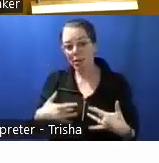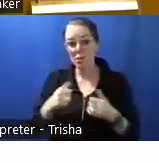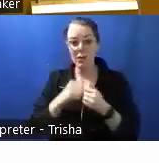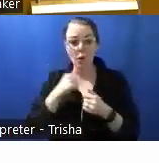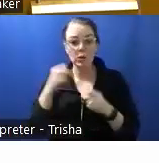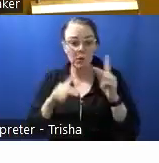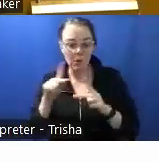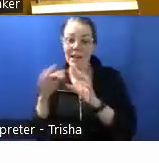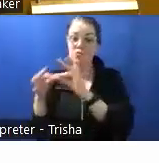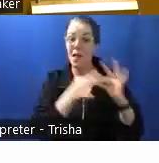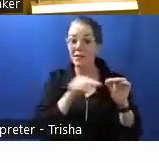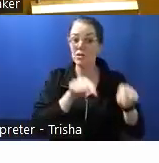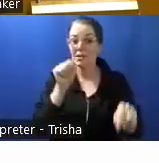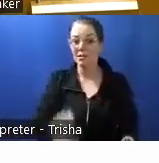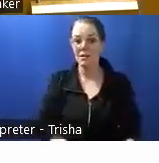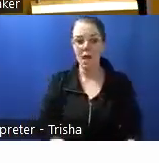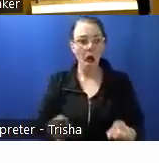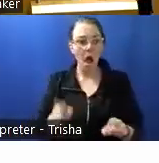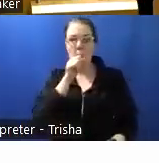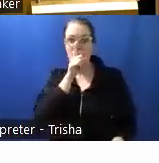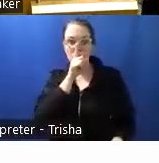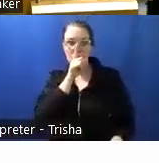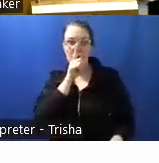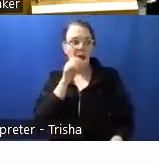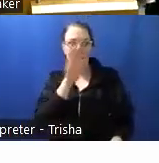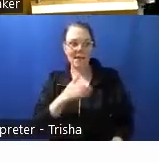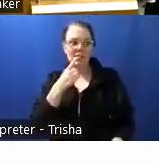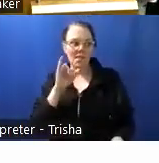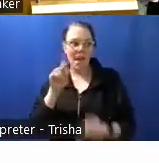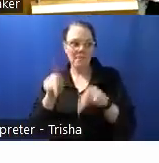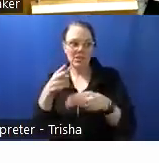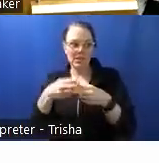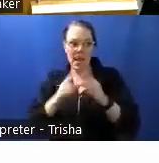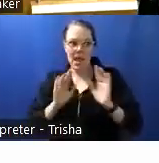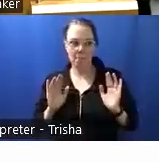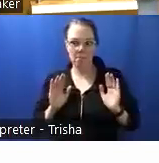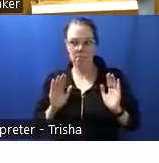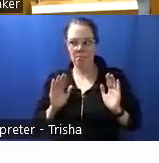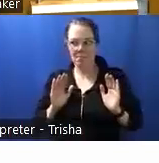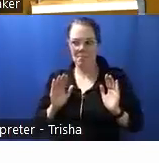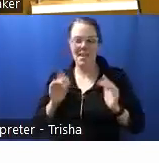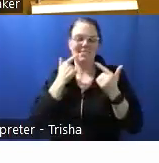relevant to this. I never said that person's name, and I'm not going to say it now. But